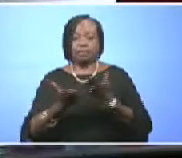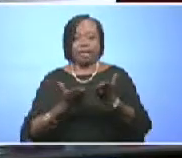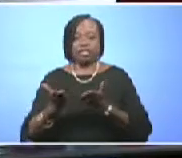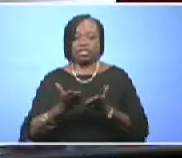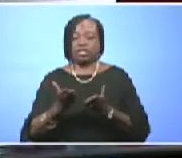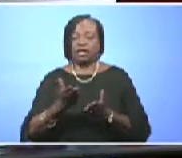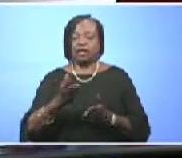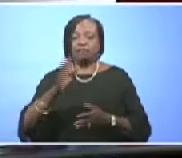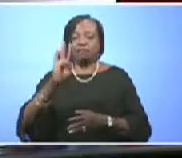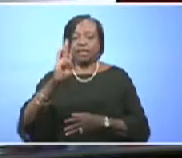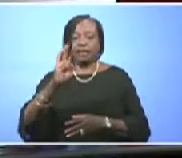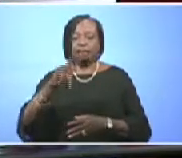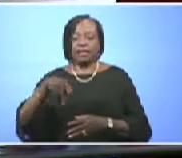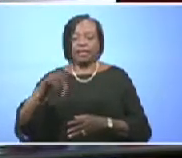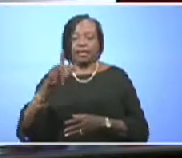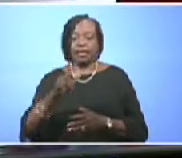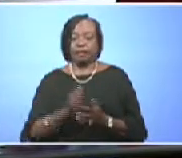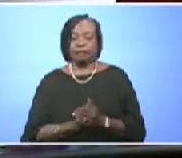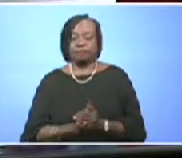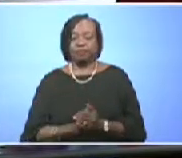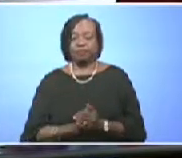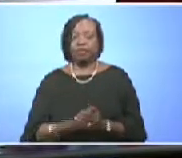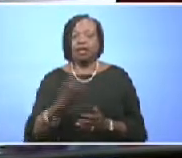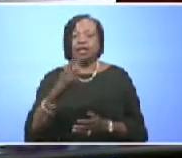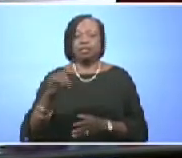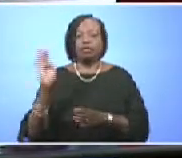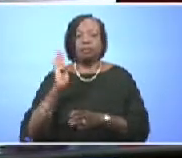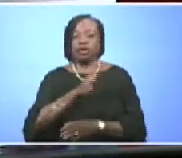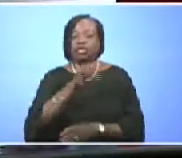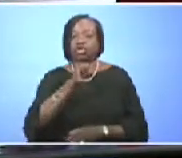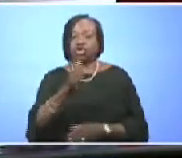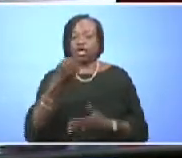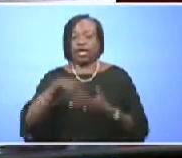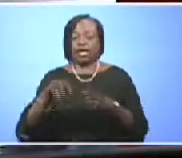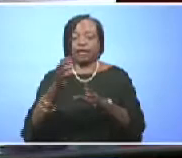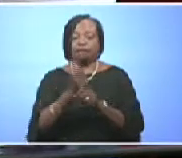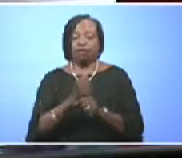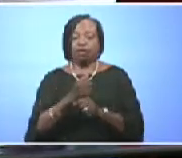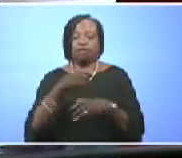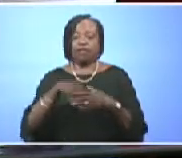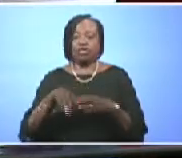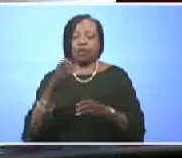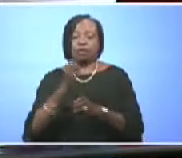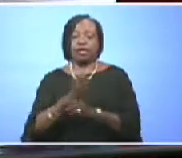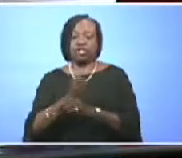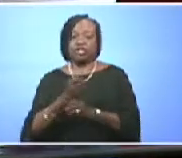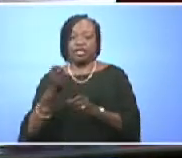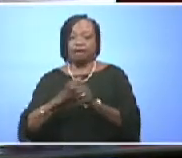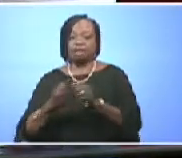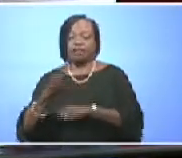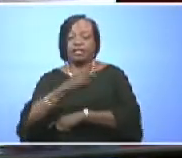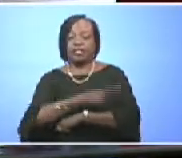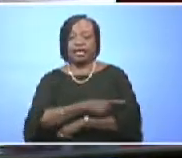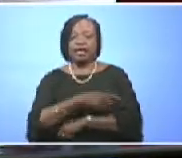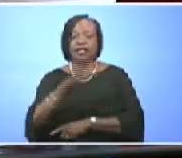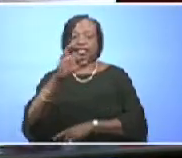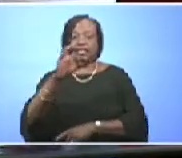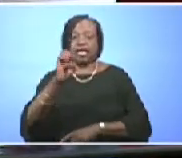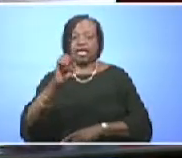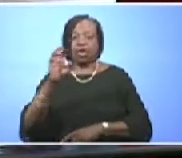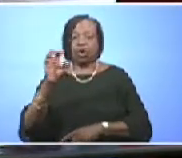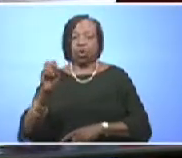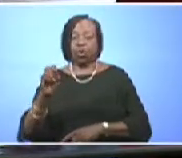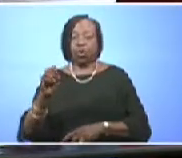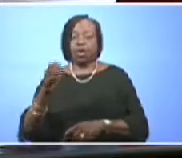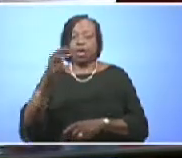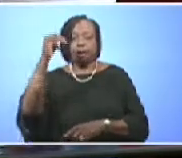is not to delve in the minutiae of operations. We have a CEO, Mr. Hasty, who is highly